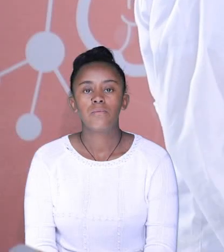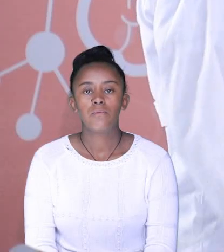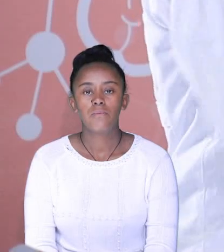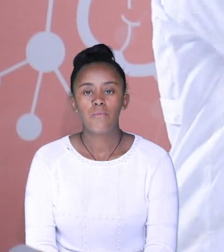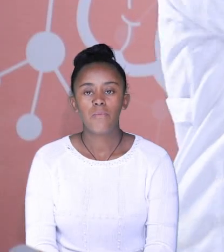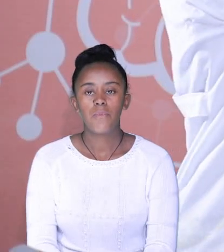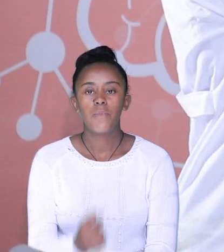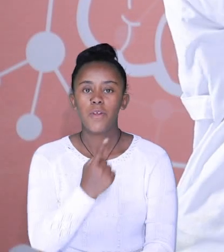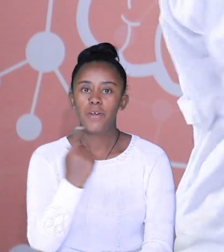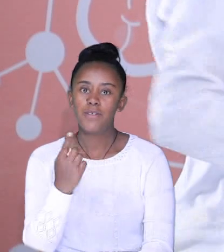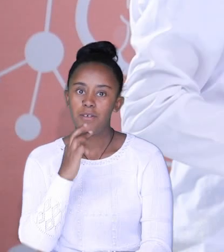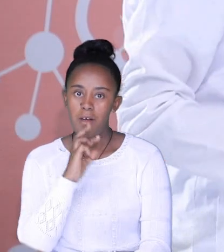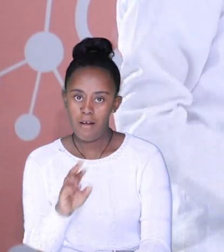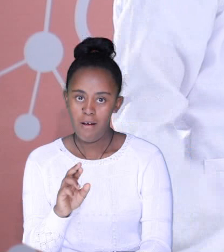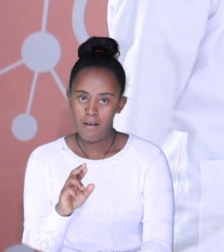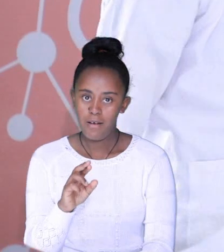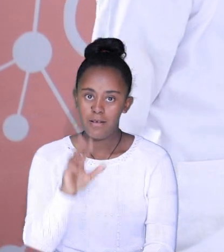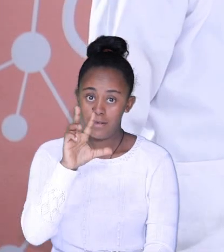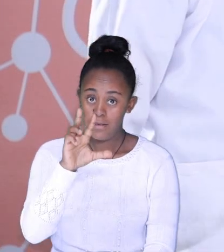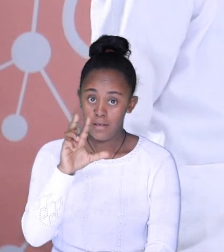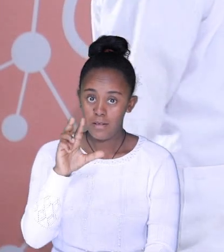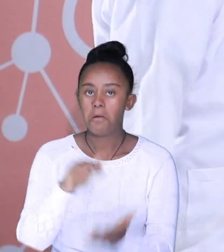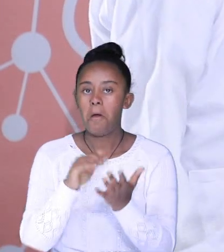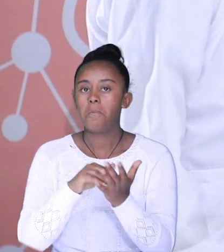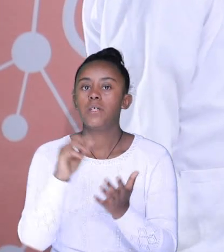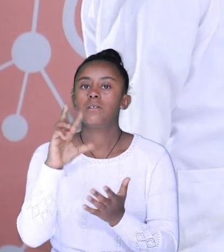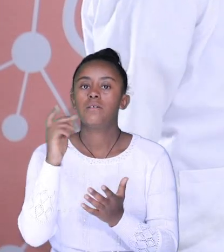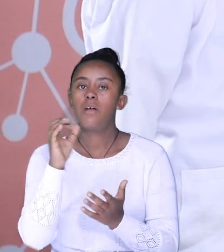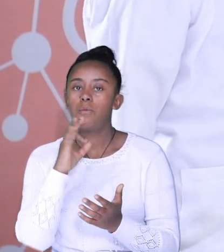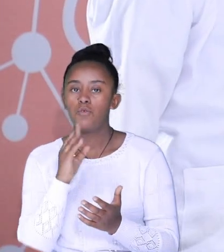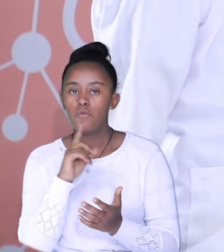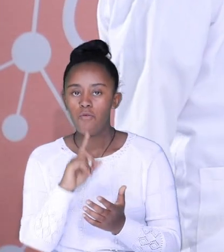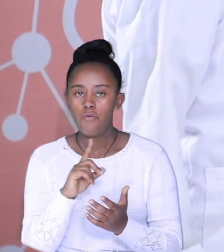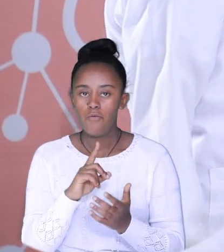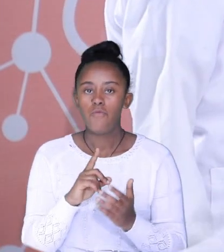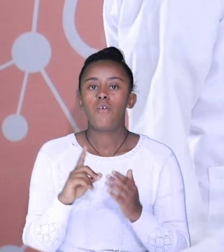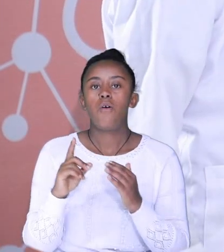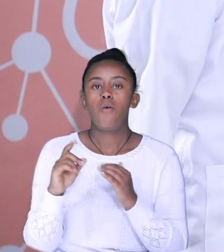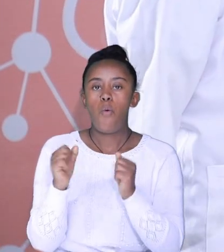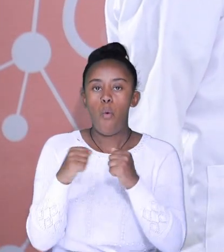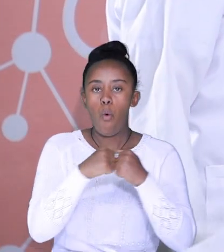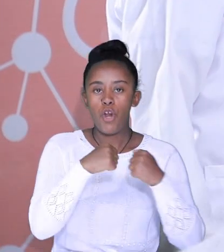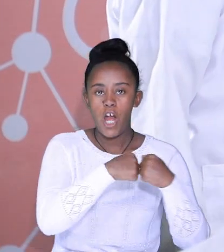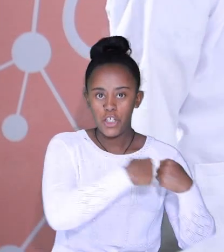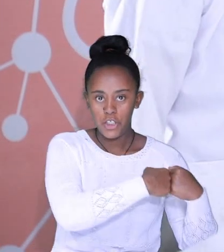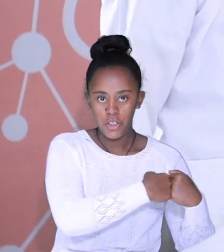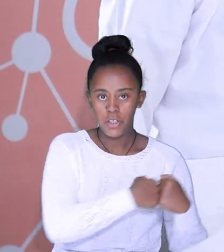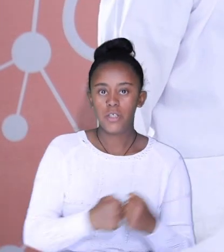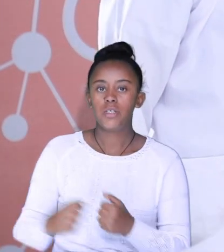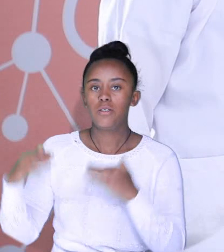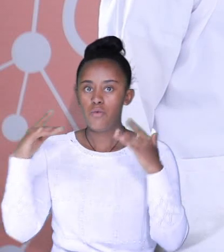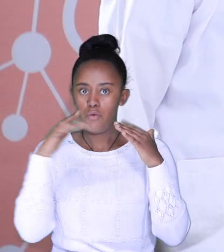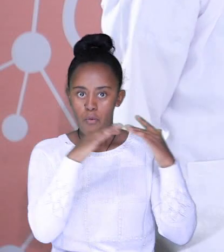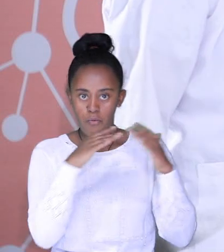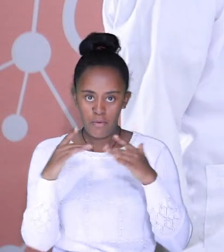There are 3 types of heat transfer methods. The first one, conduction, convection,